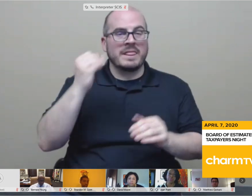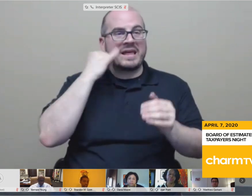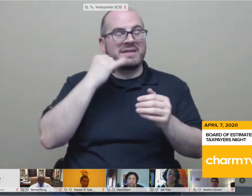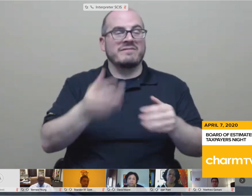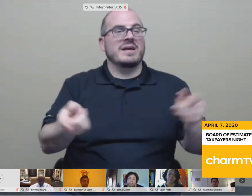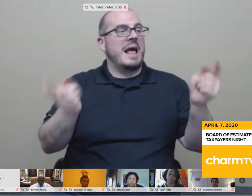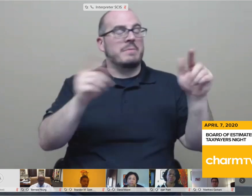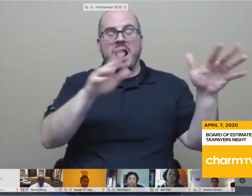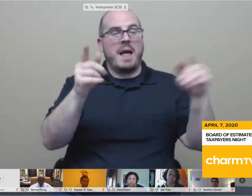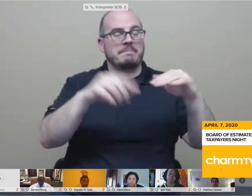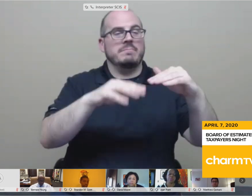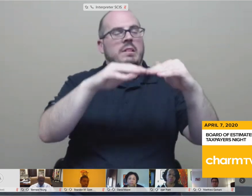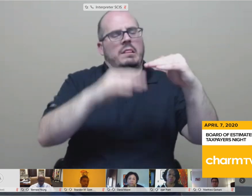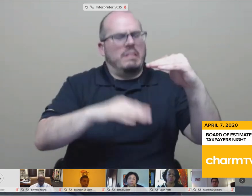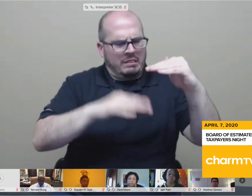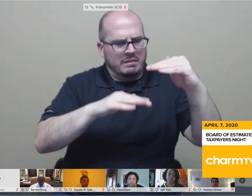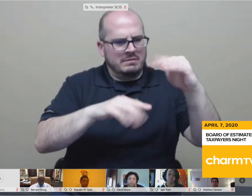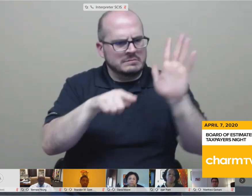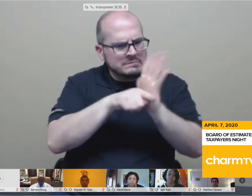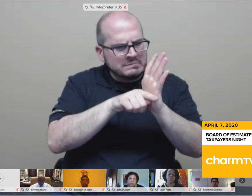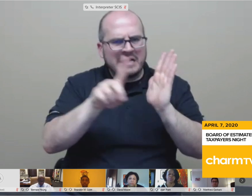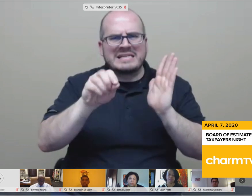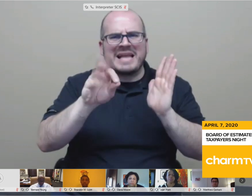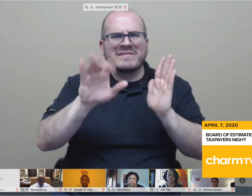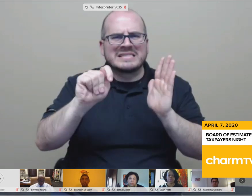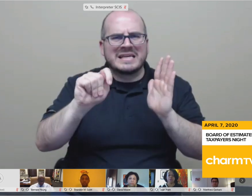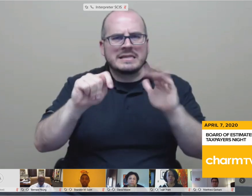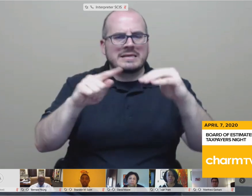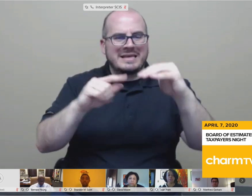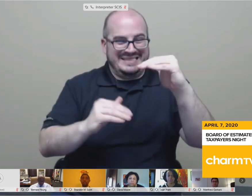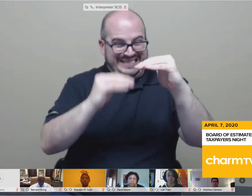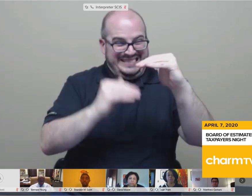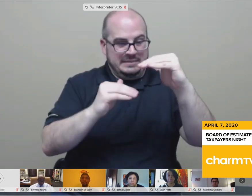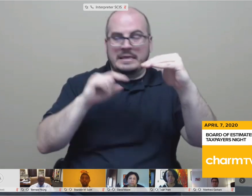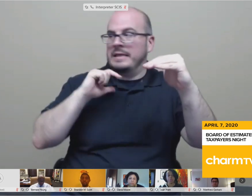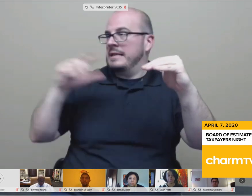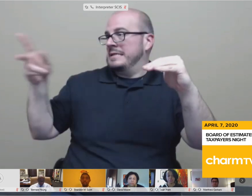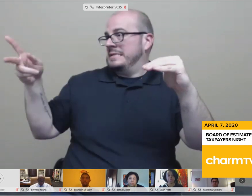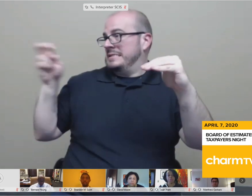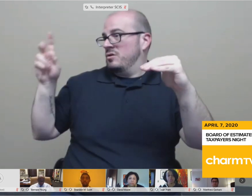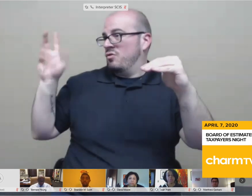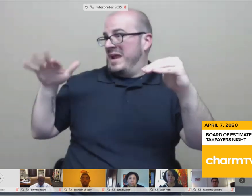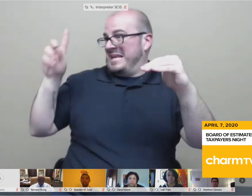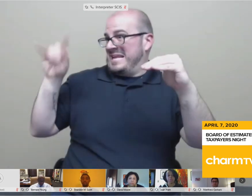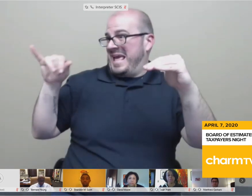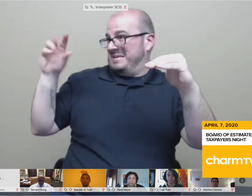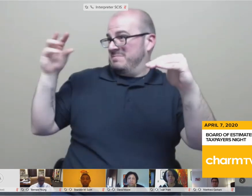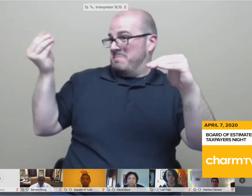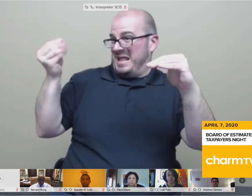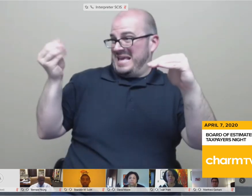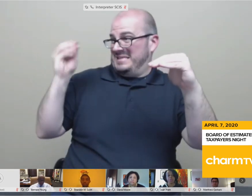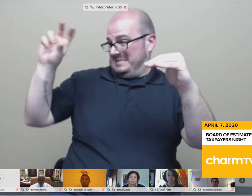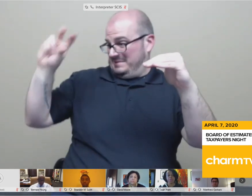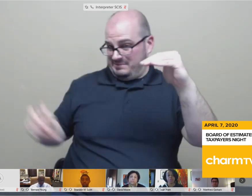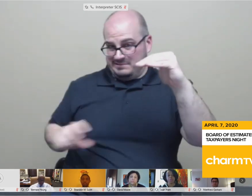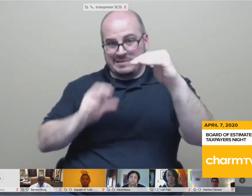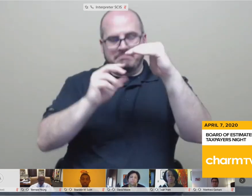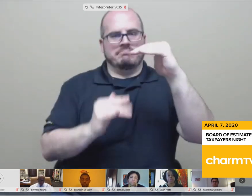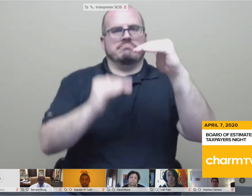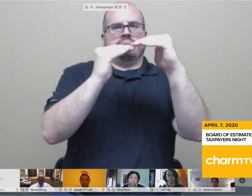all reasonable means have been taken to balance the budget. So what that means is that in a year like